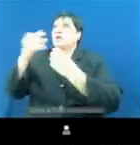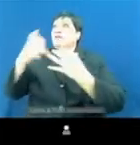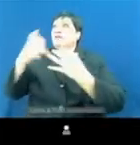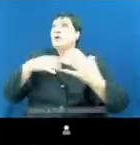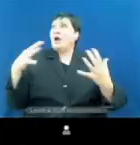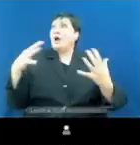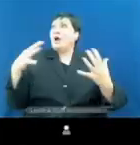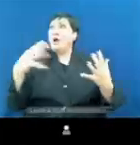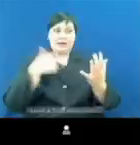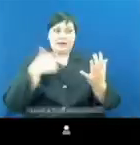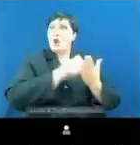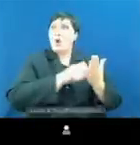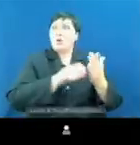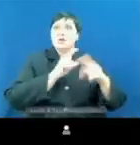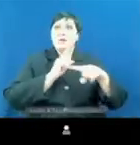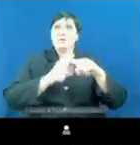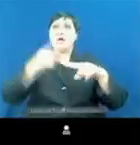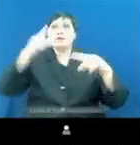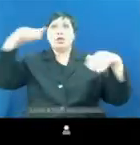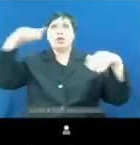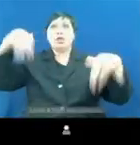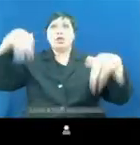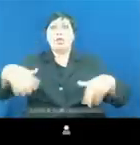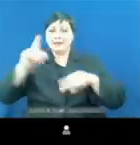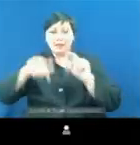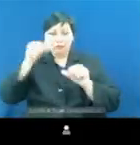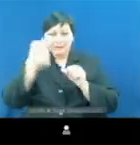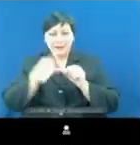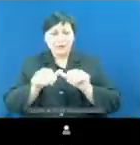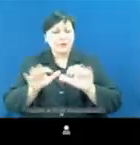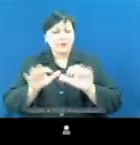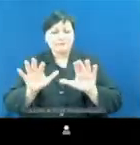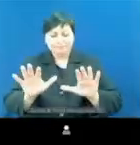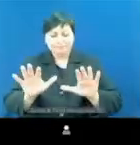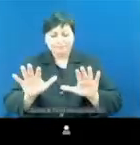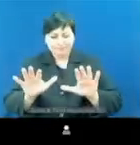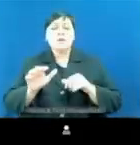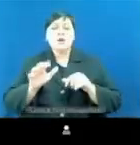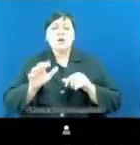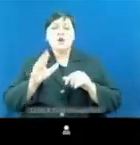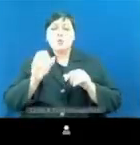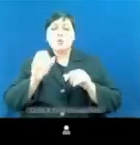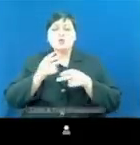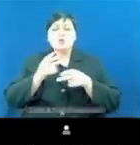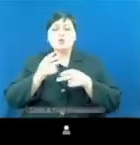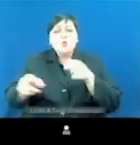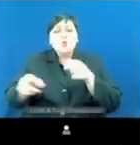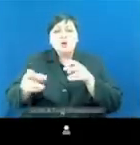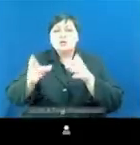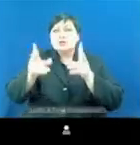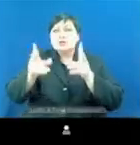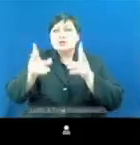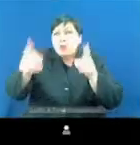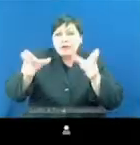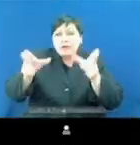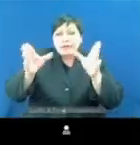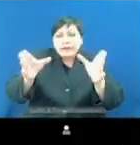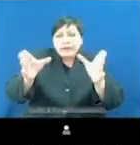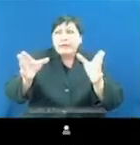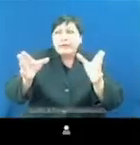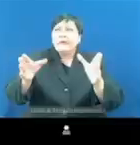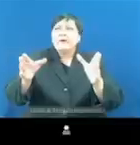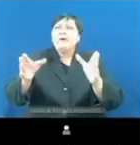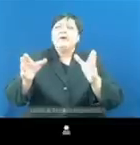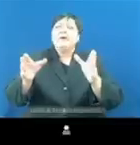then you can't remember anything. So the goal would be to have short chunks or segments of information, and with the goal